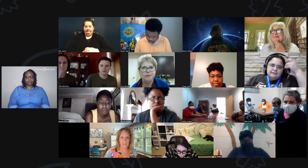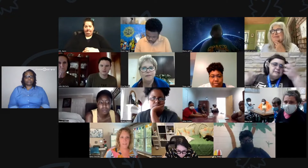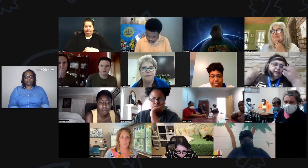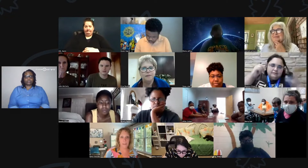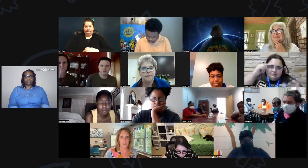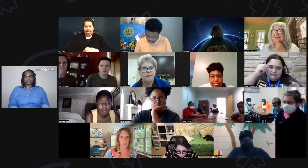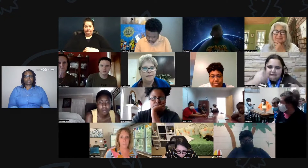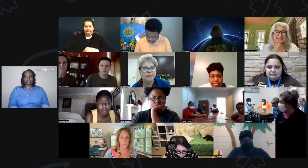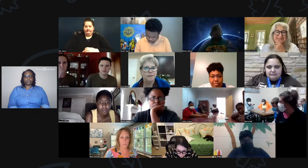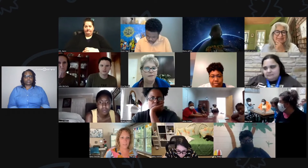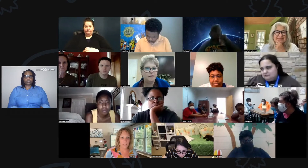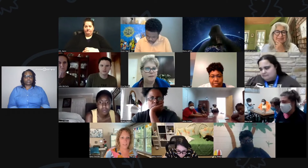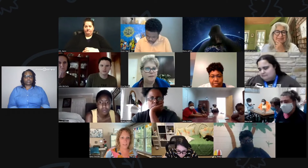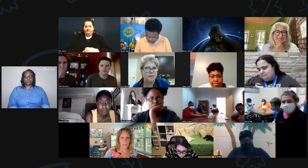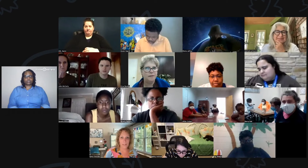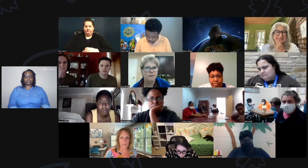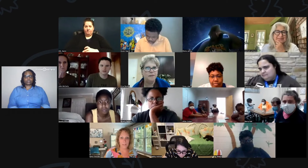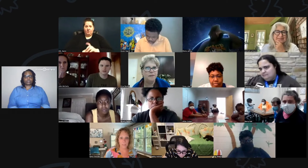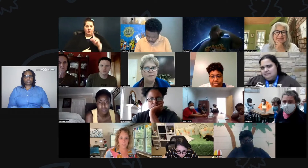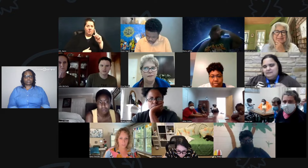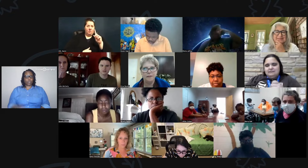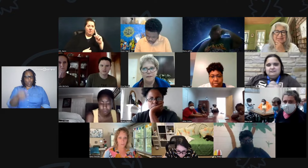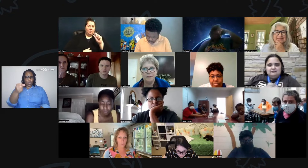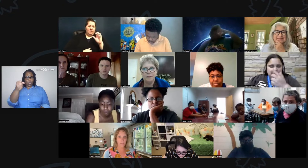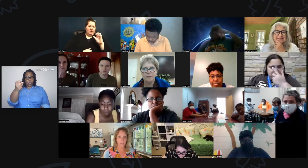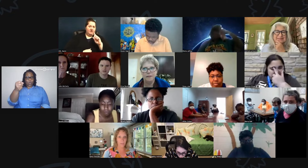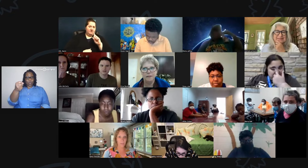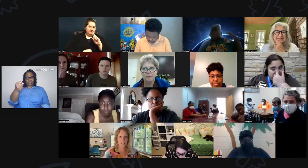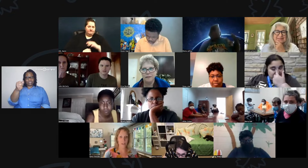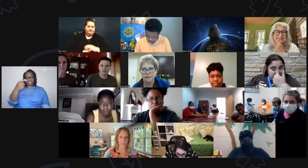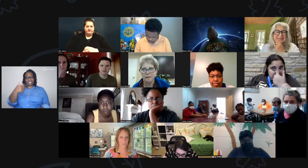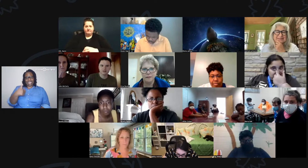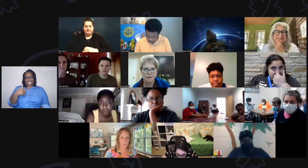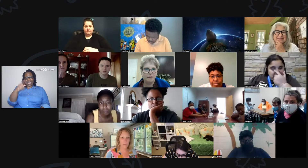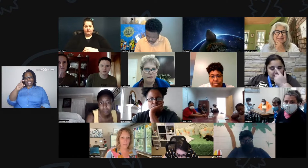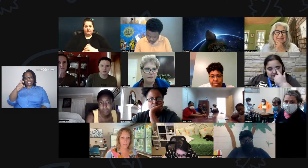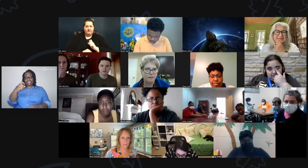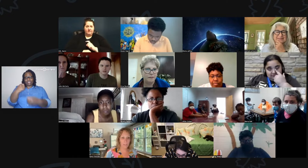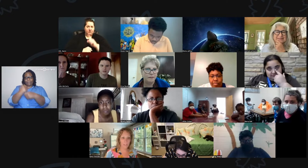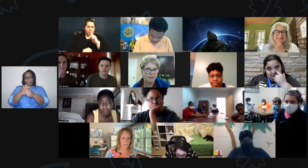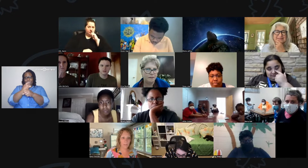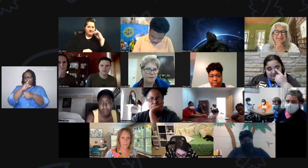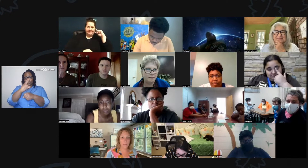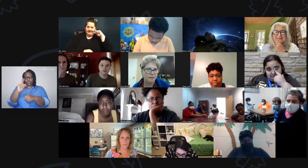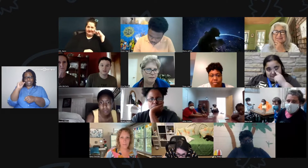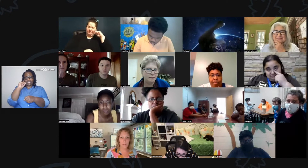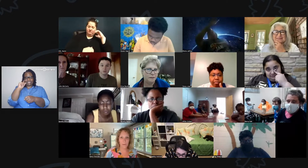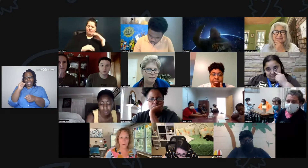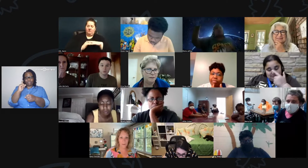I need 1 second, guys, to make sure that the sound will be on the video.